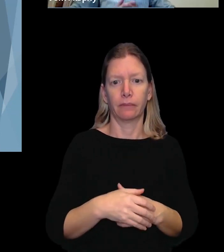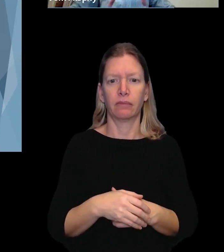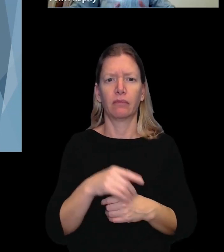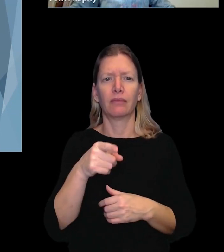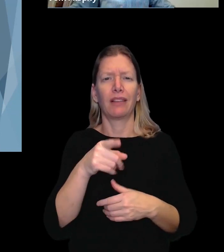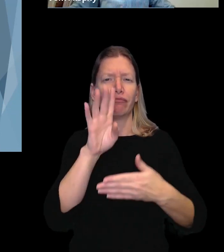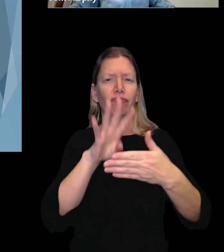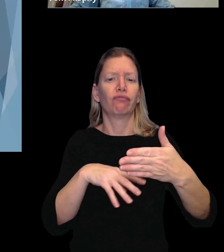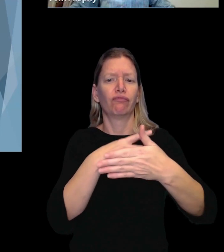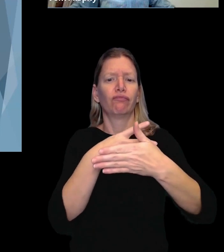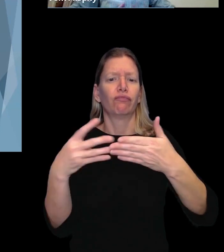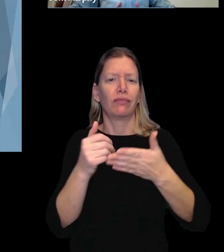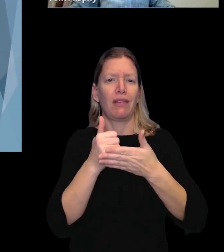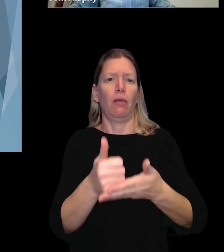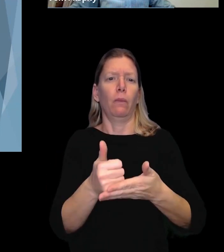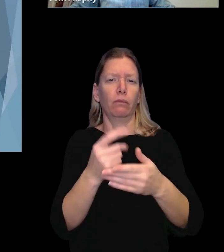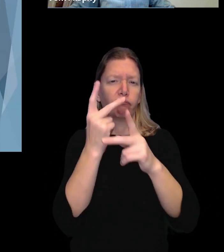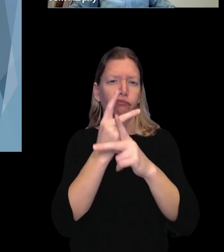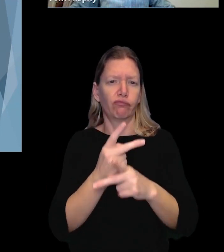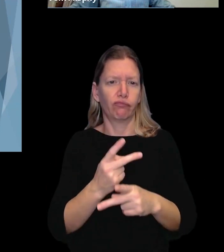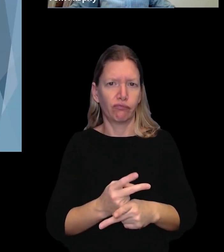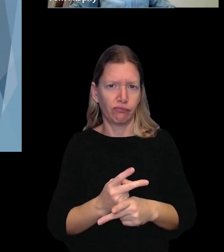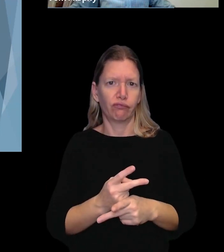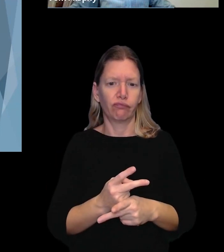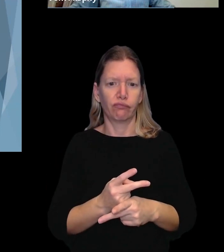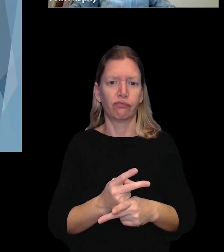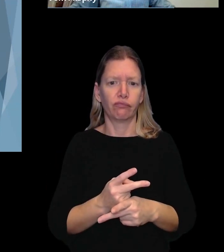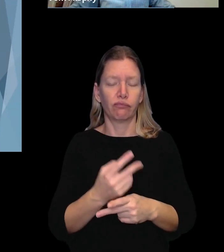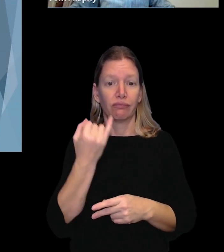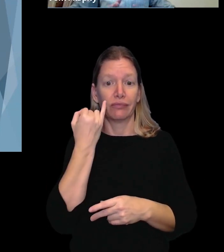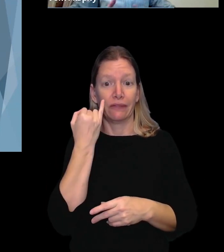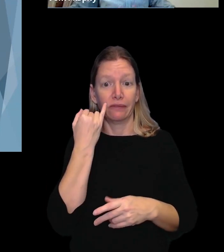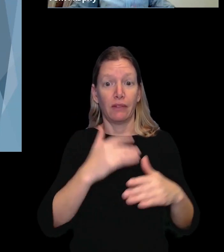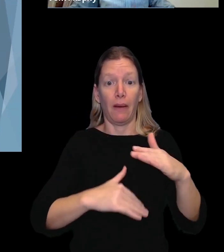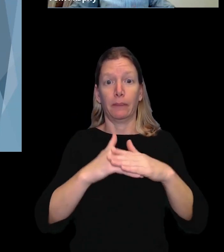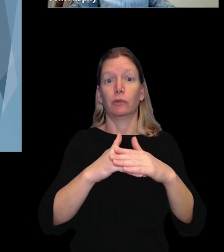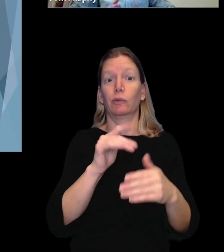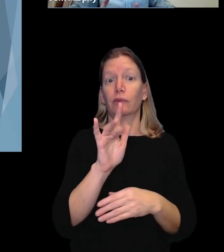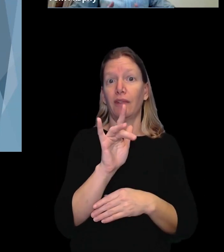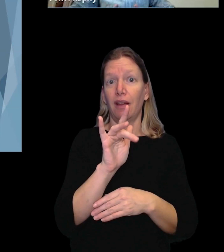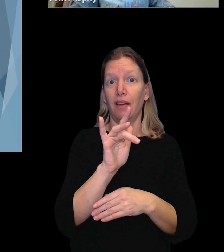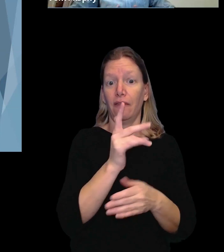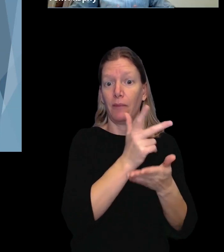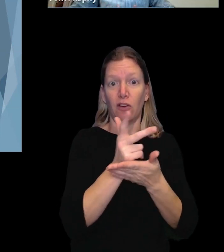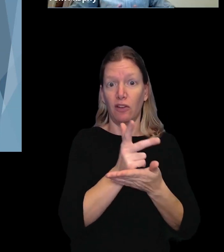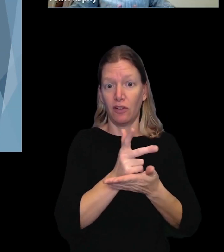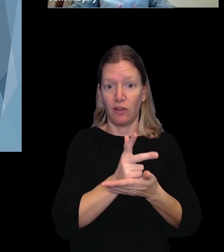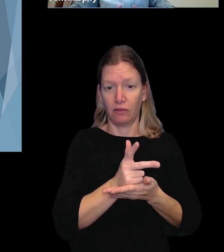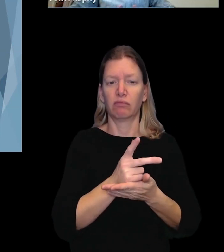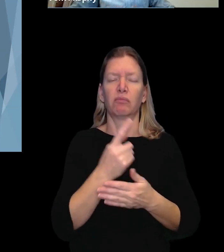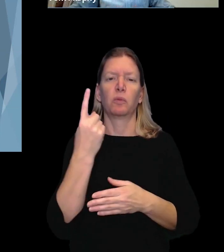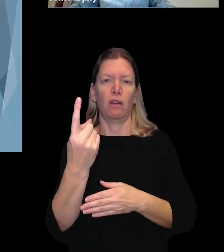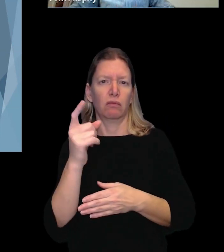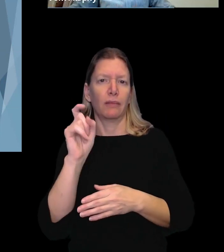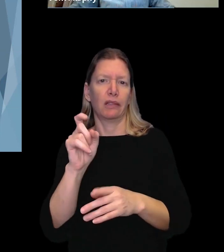And this chart just shows you how that plays out. So if there are up to 25 total